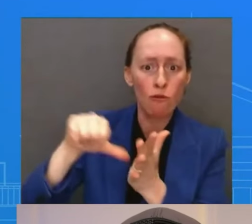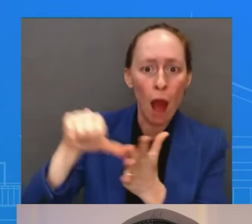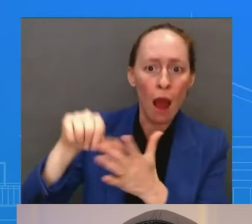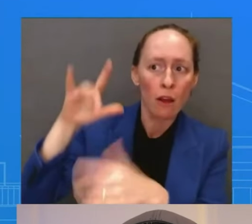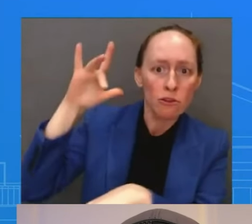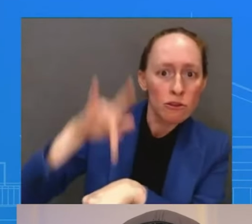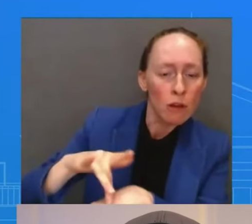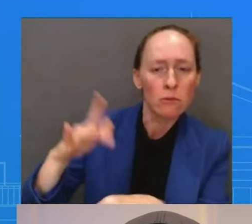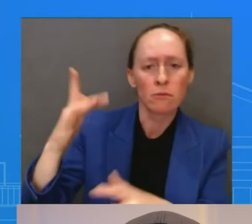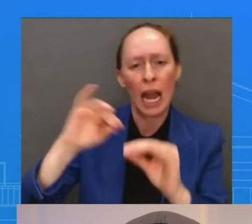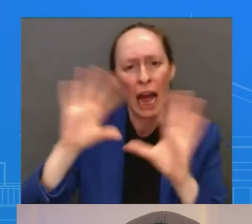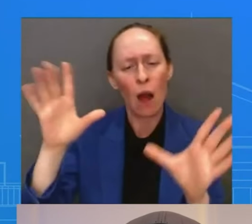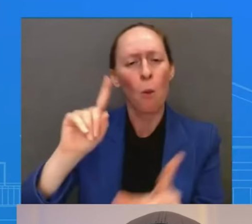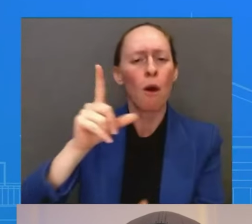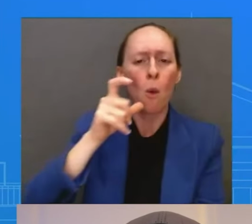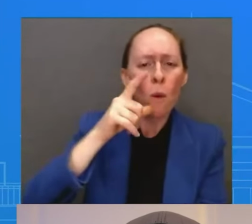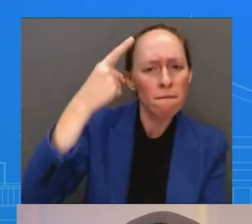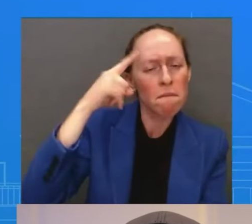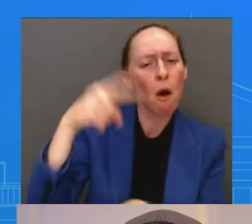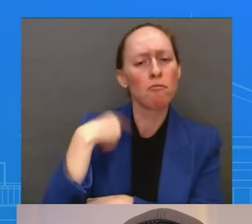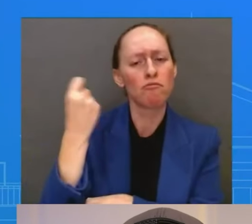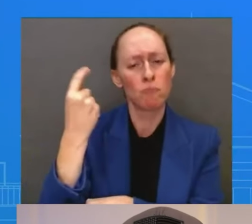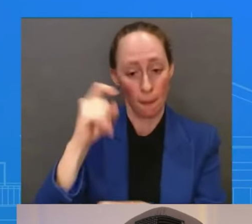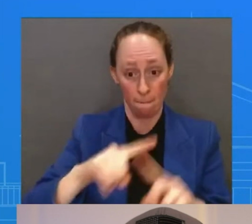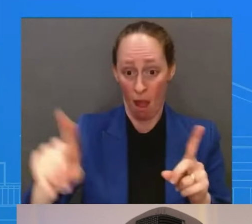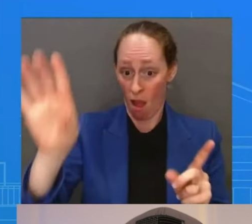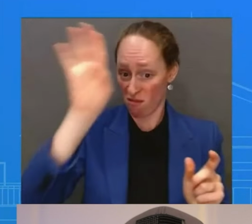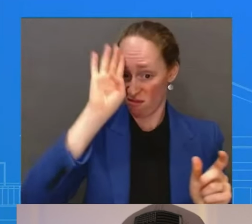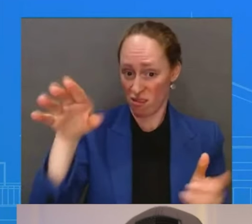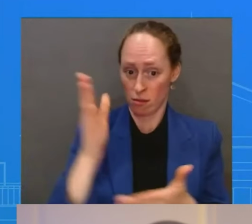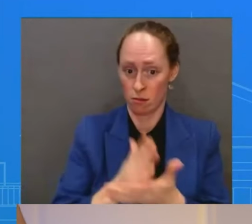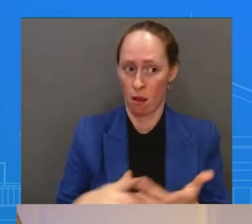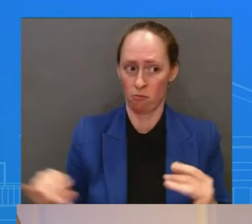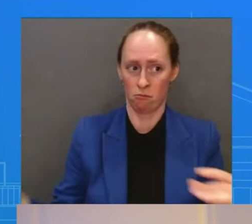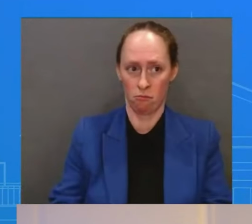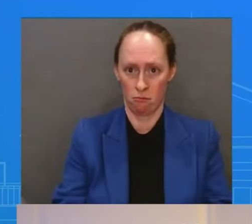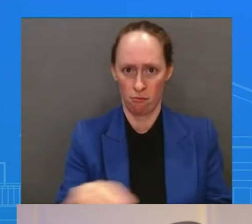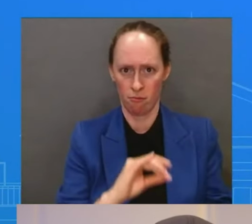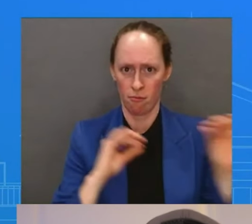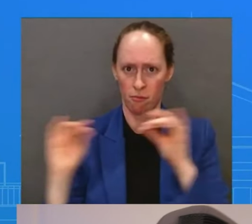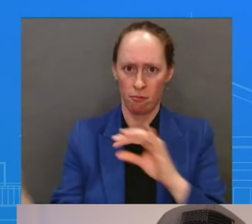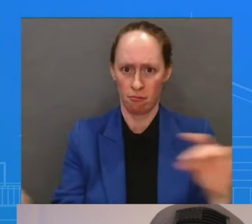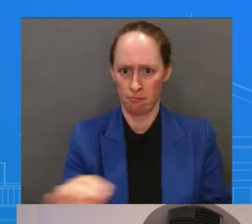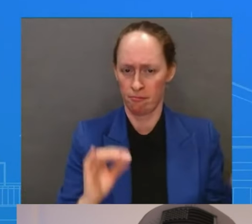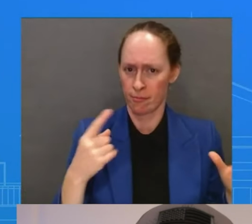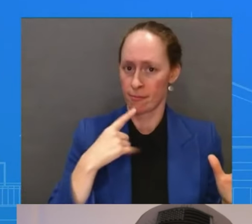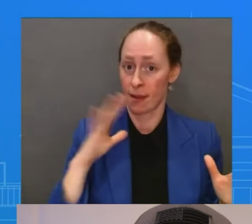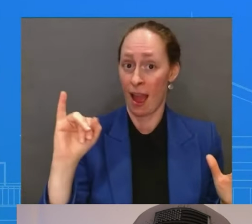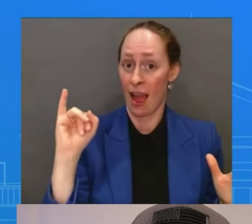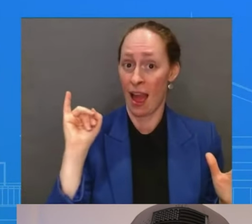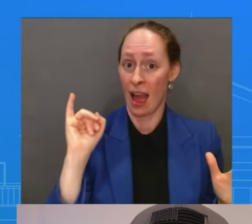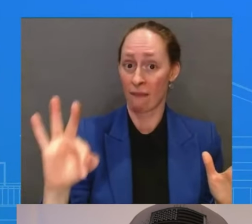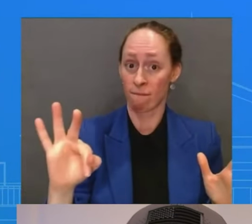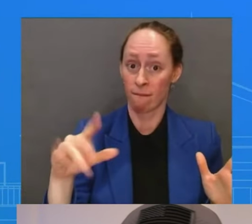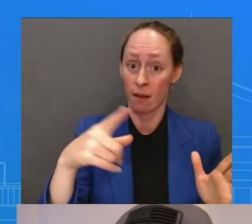agreement. So yes or no, if Iran wanted to access this today, could they? I'm not going to speculate one way or another here